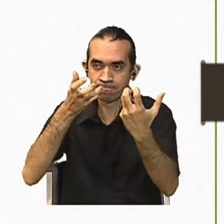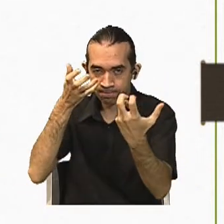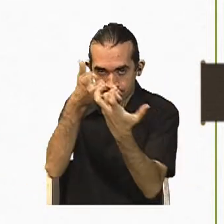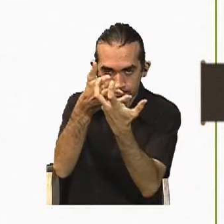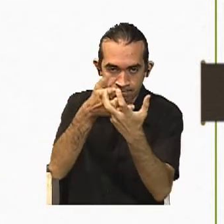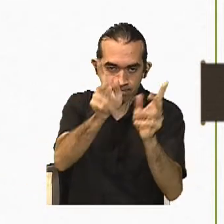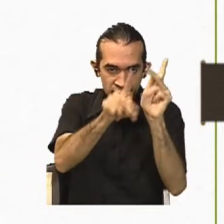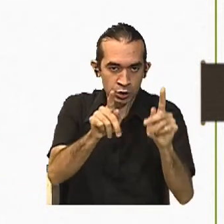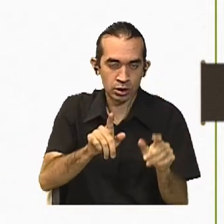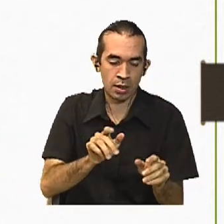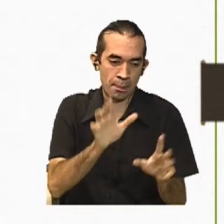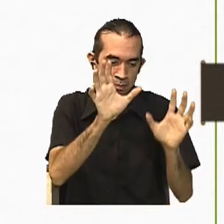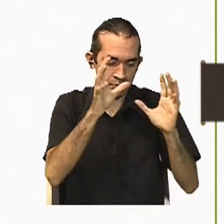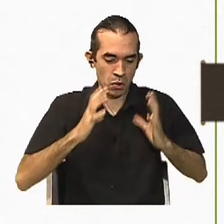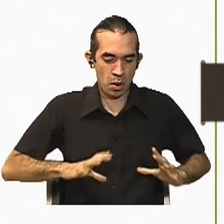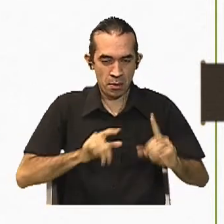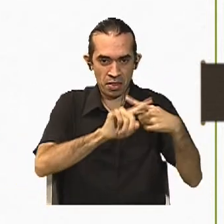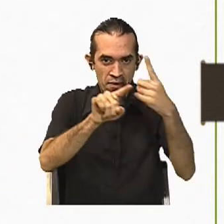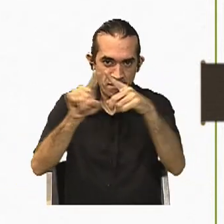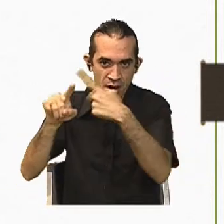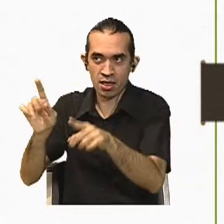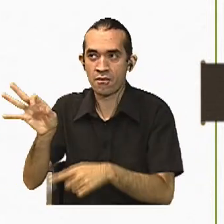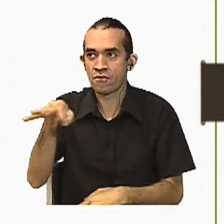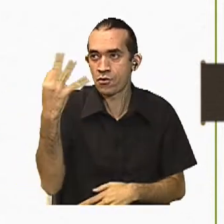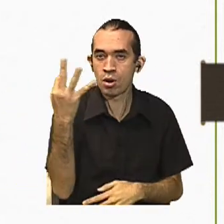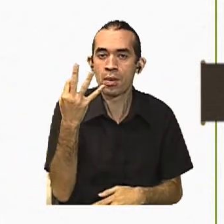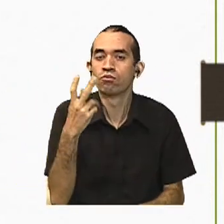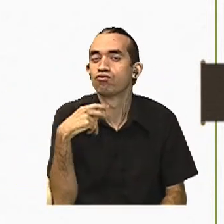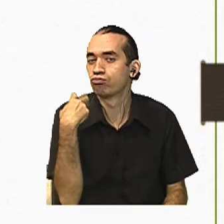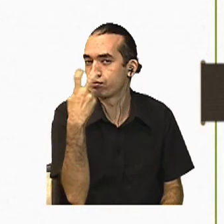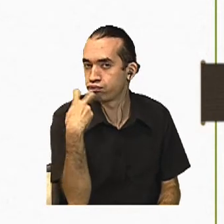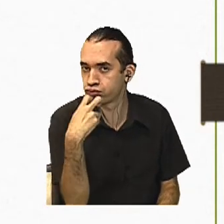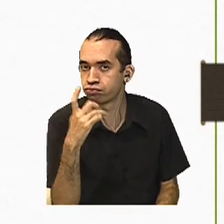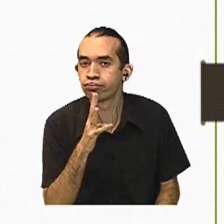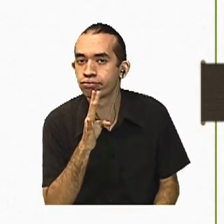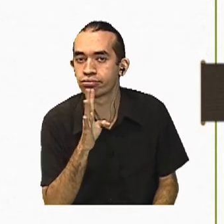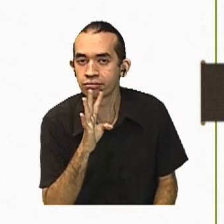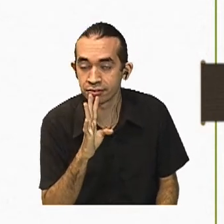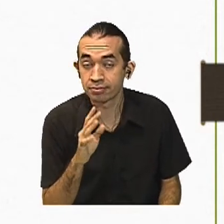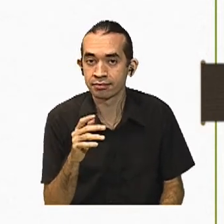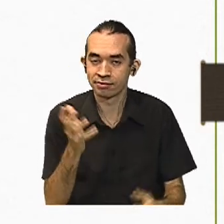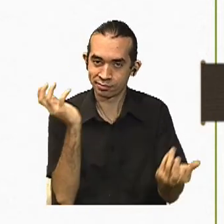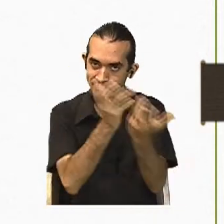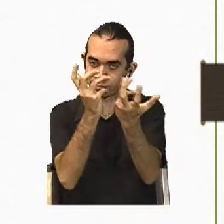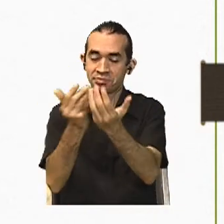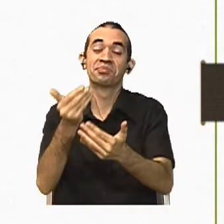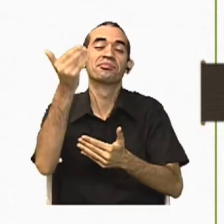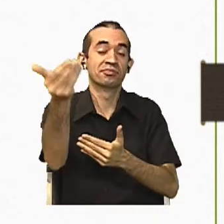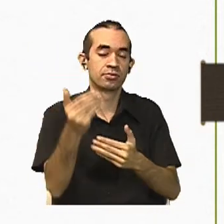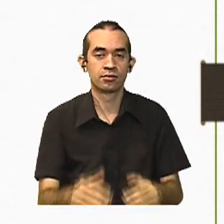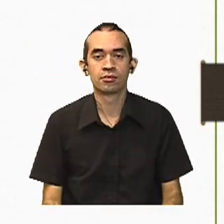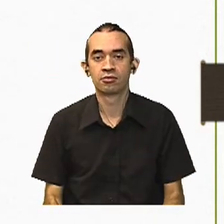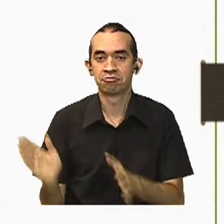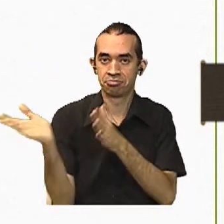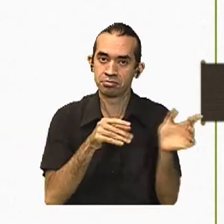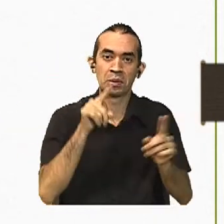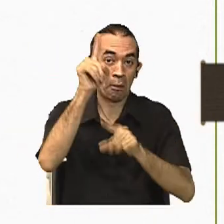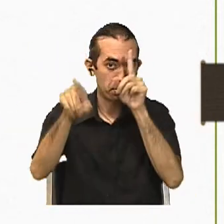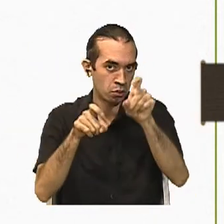physiology and his or her way of speaking. Okay, so let's continue with the